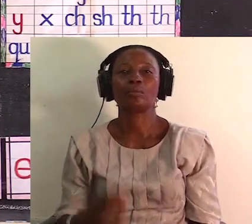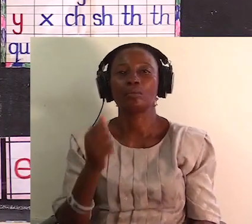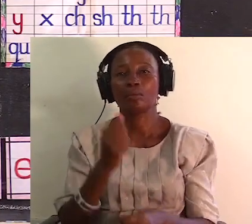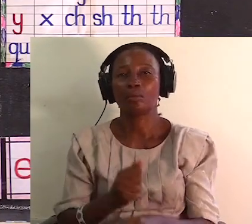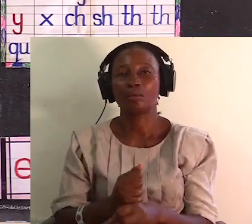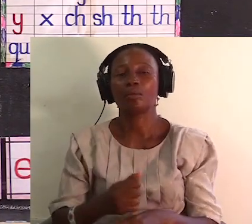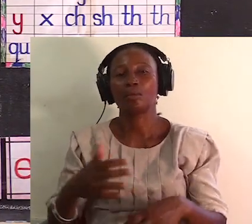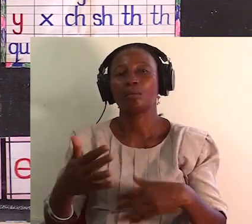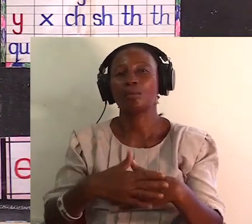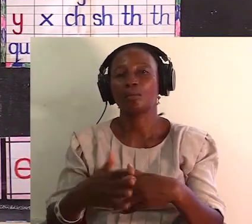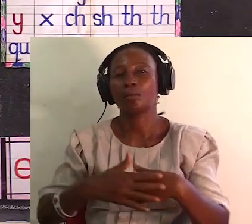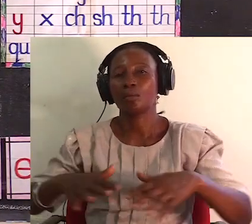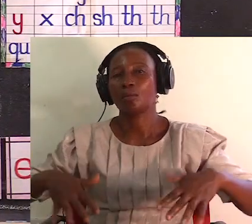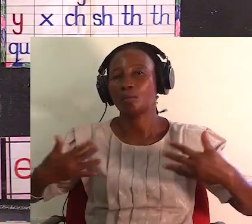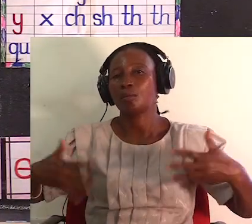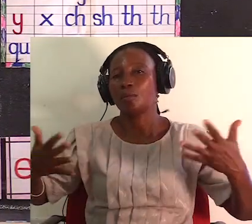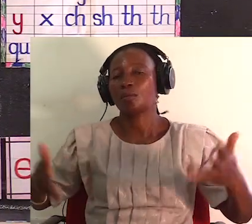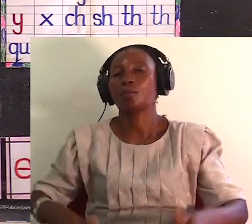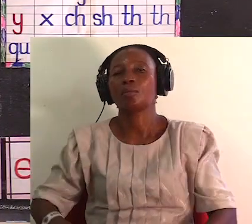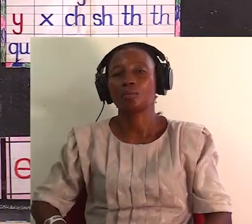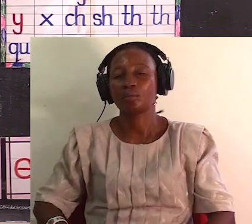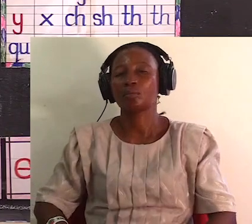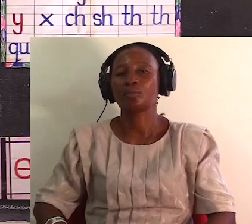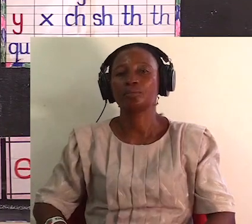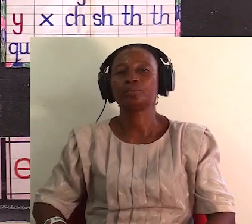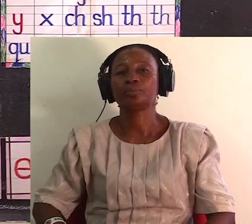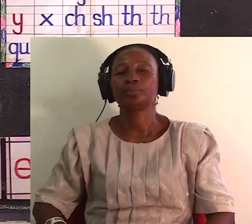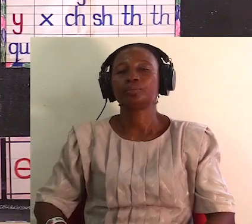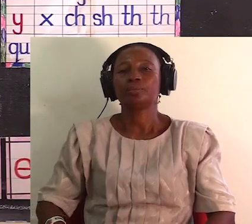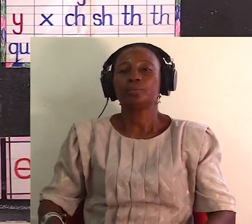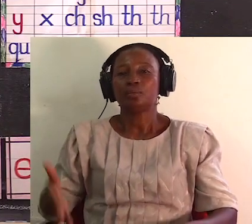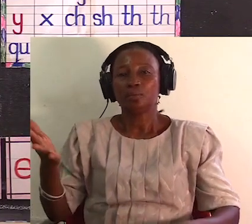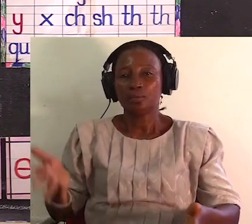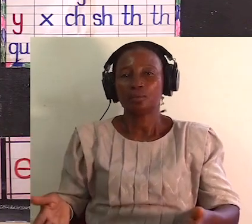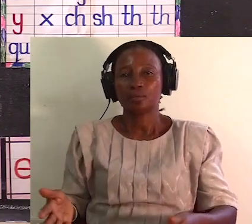your mind which card you want to take.